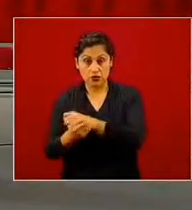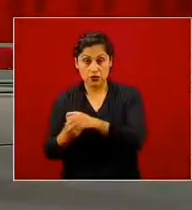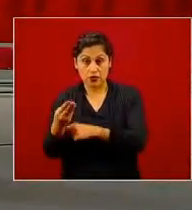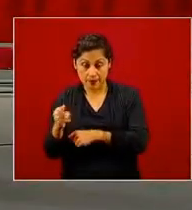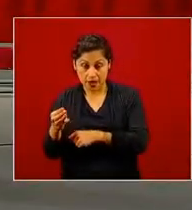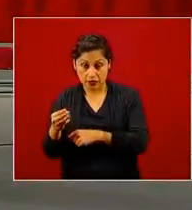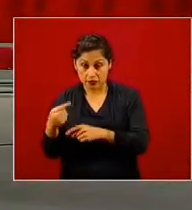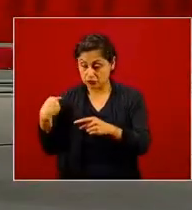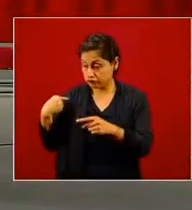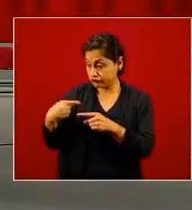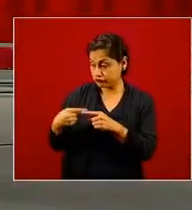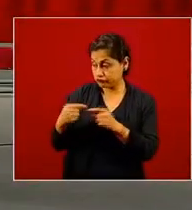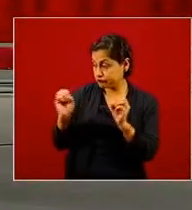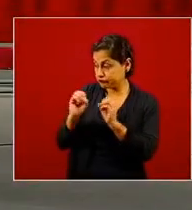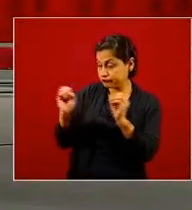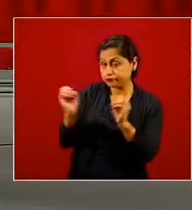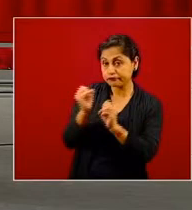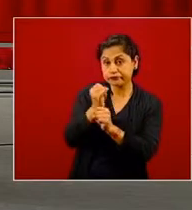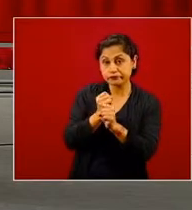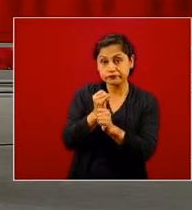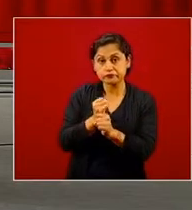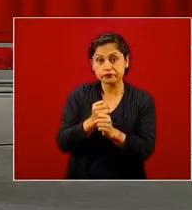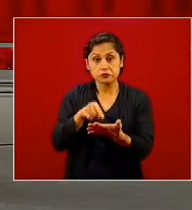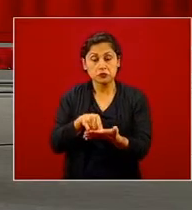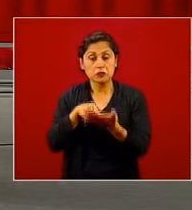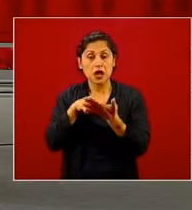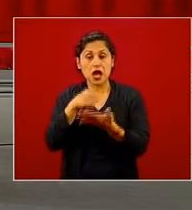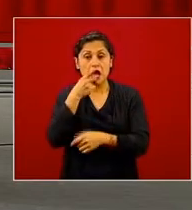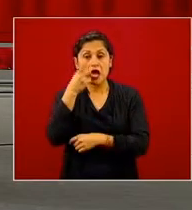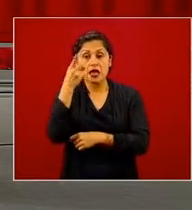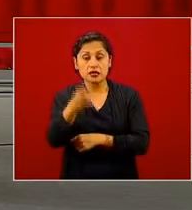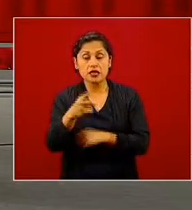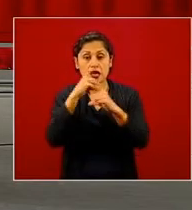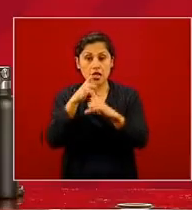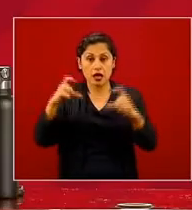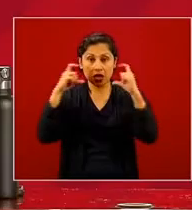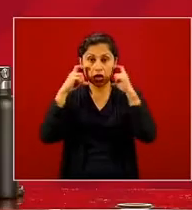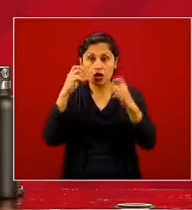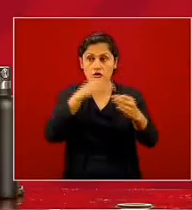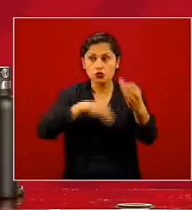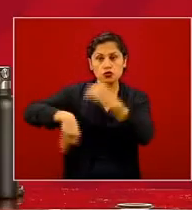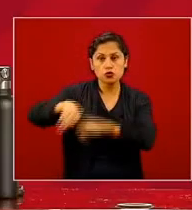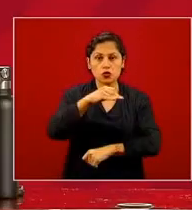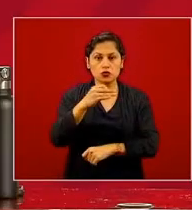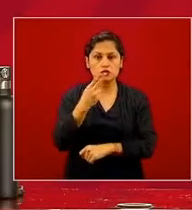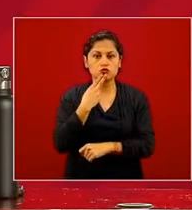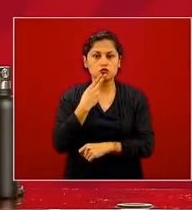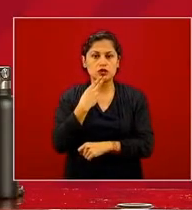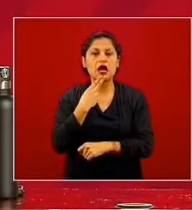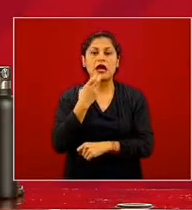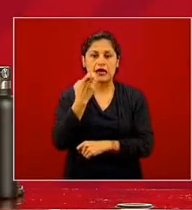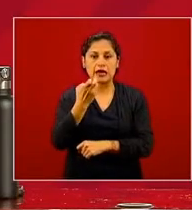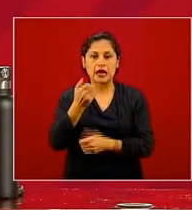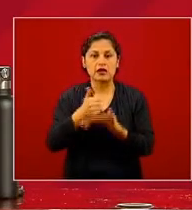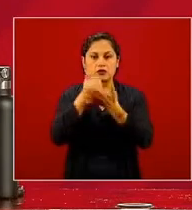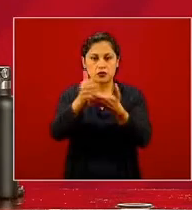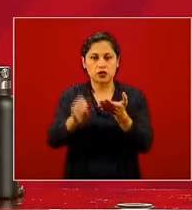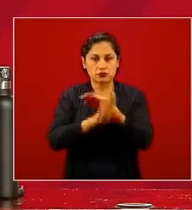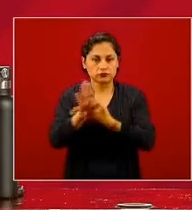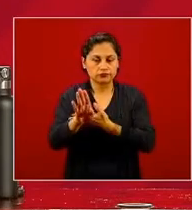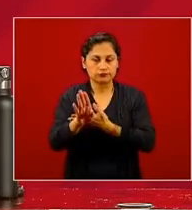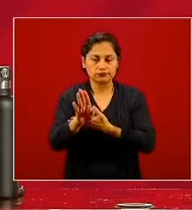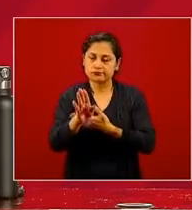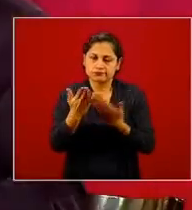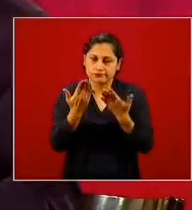point today, May 25th, that mechanism is useful in the general